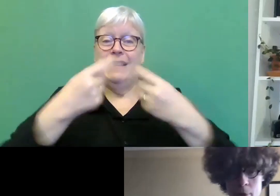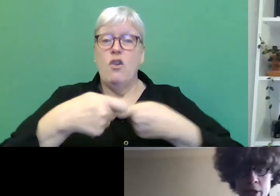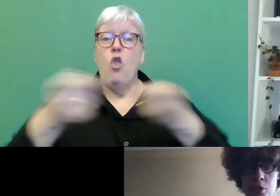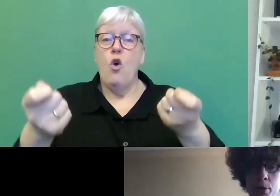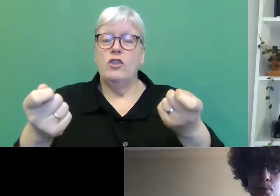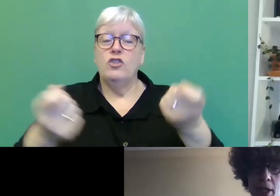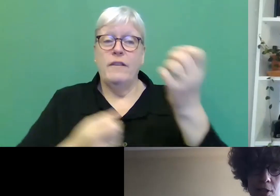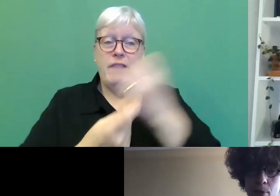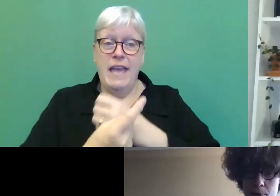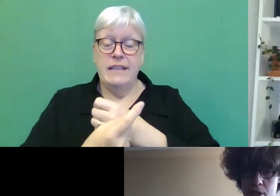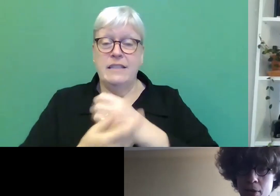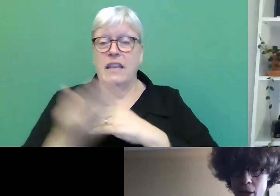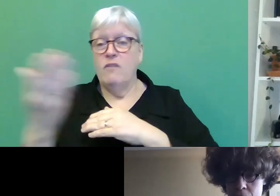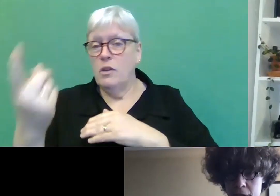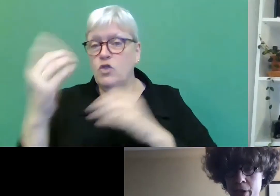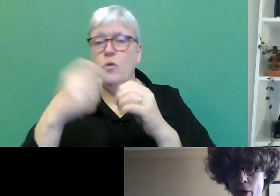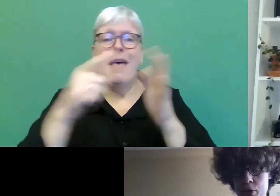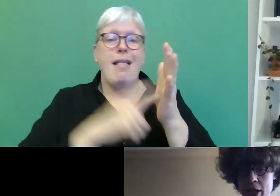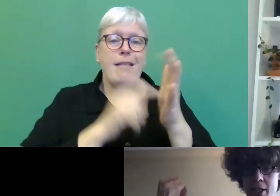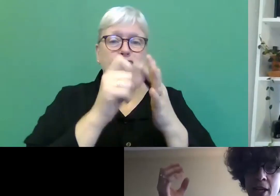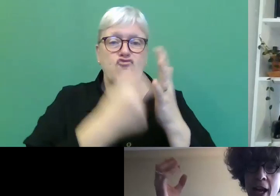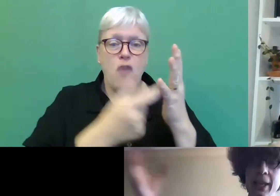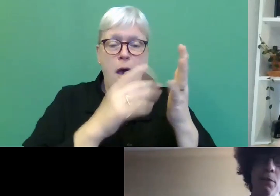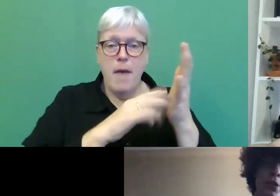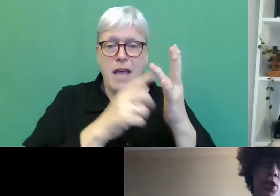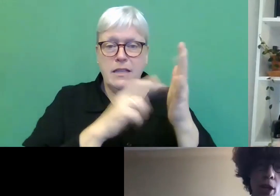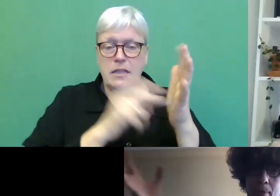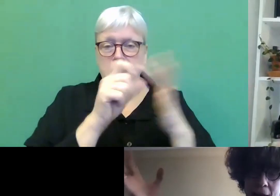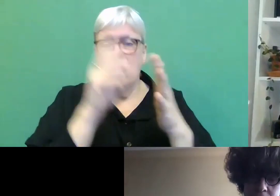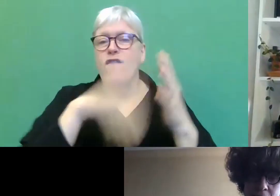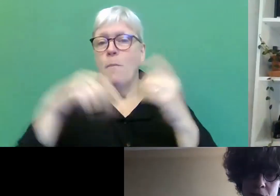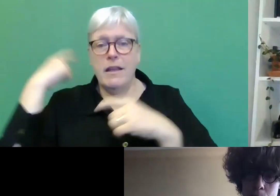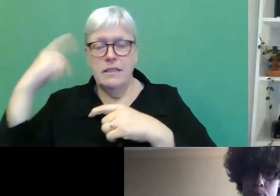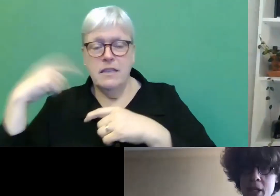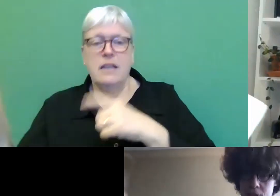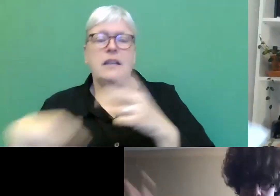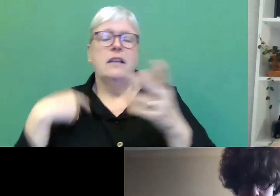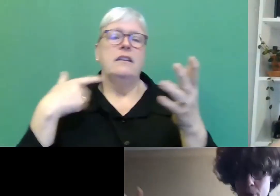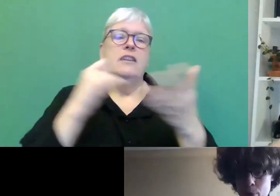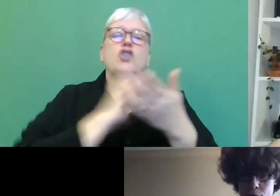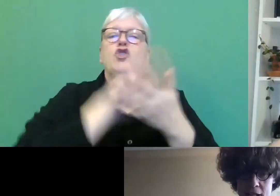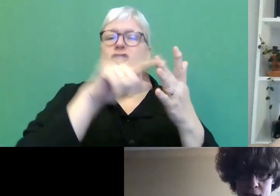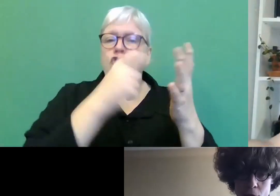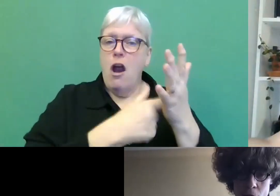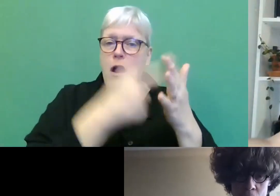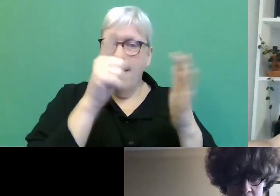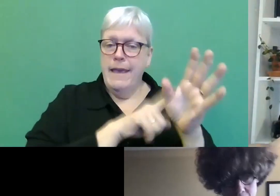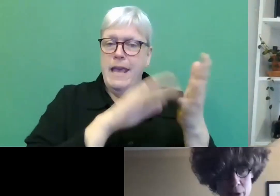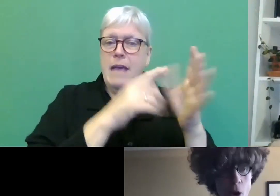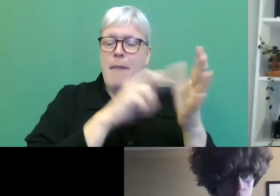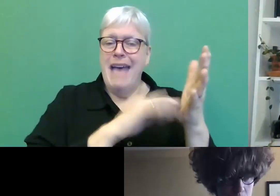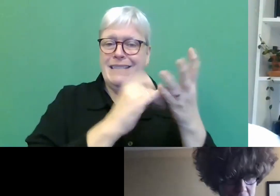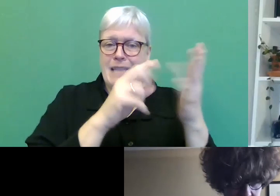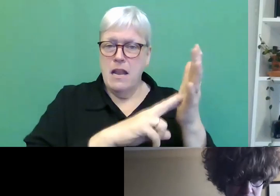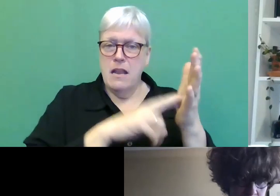Bill Drummond, who I was speaking to when I was down in London at the launches. I gave one to Shirley Manson, who I was speaking to at the Edinburgh Book Festival. Gave